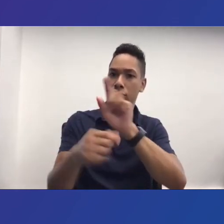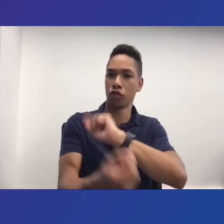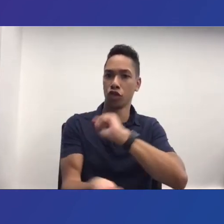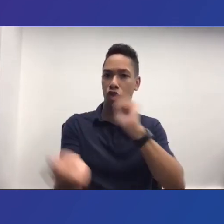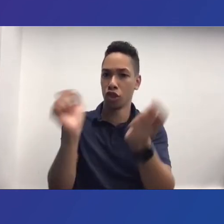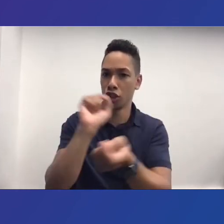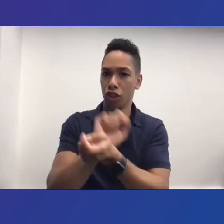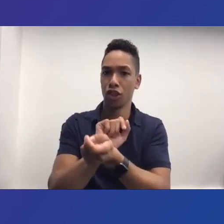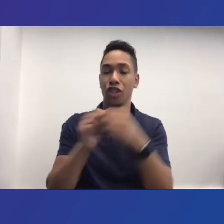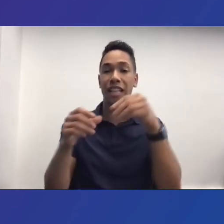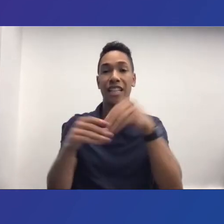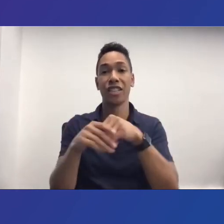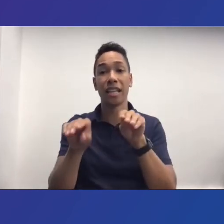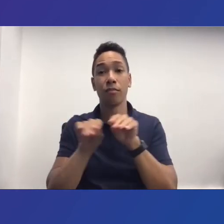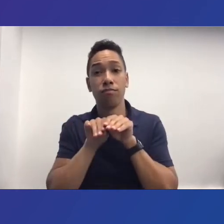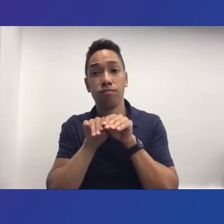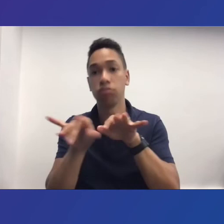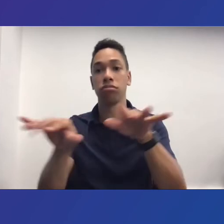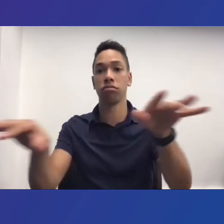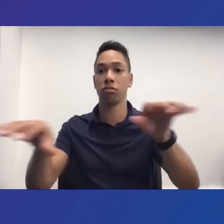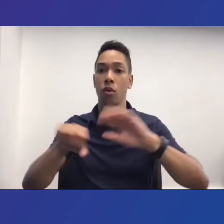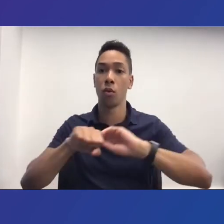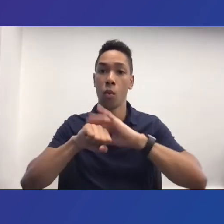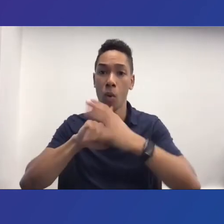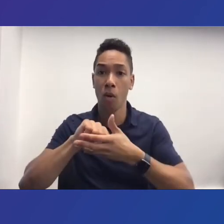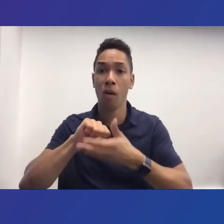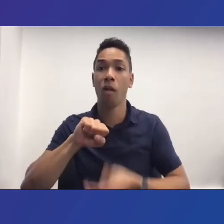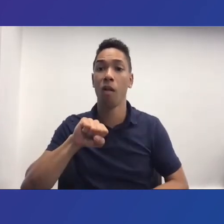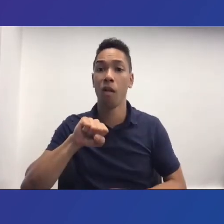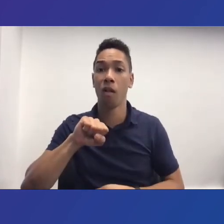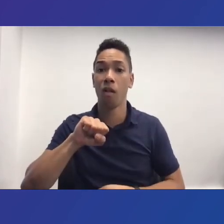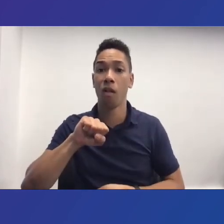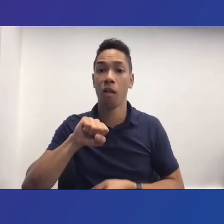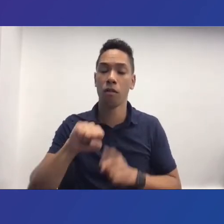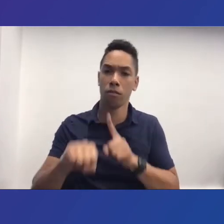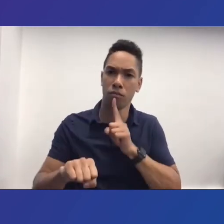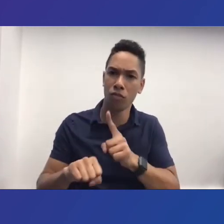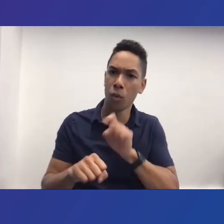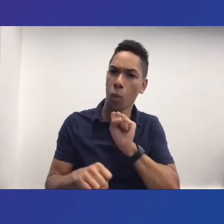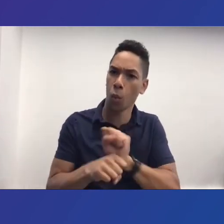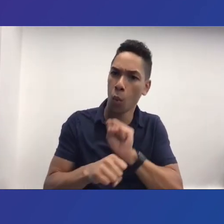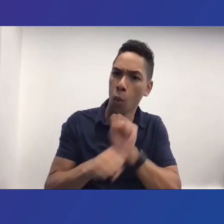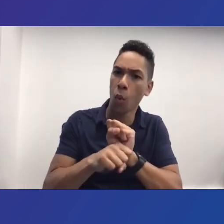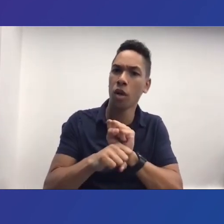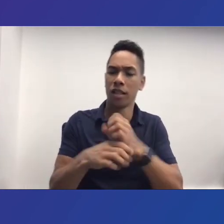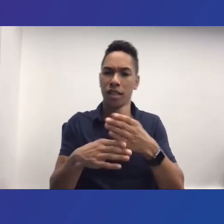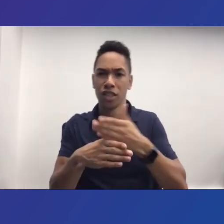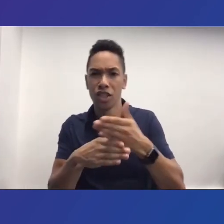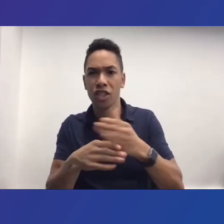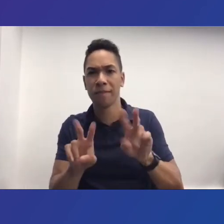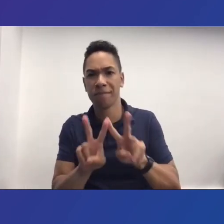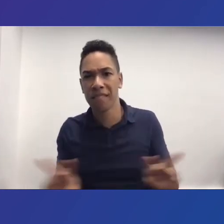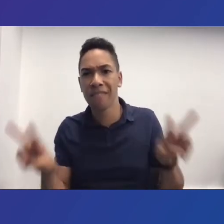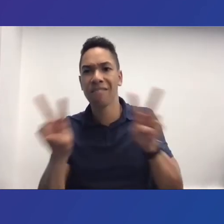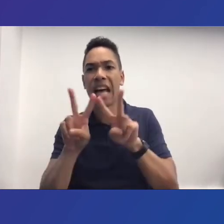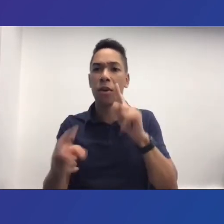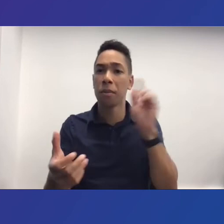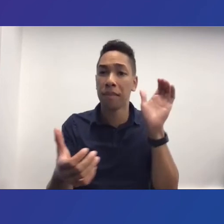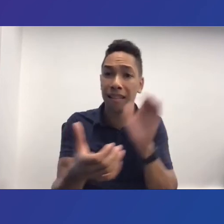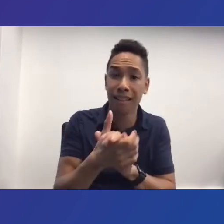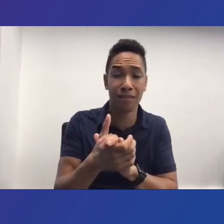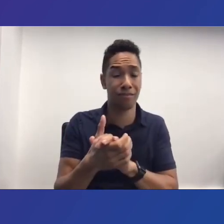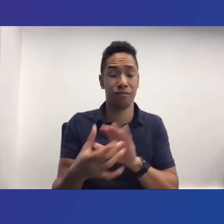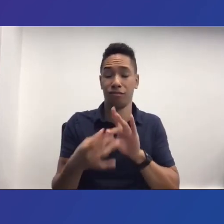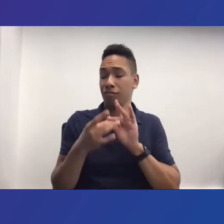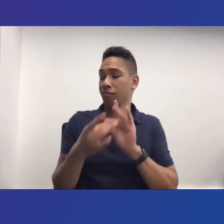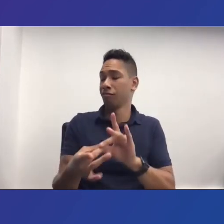into the world eventually, to work to really share these values, these beliefs that we have